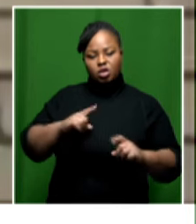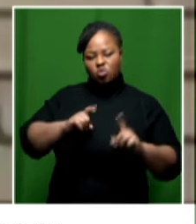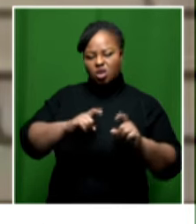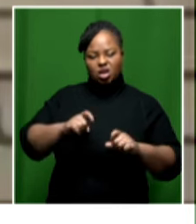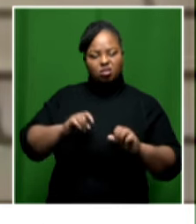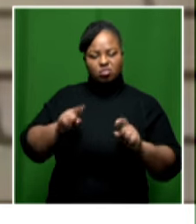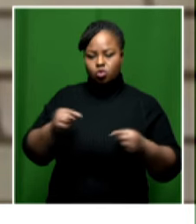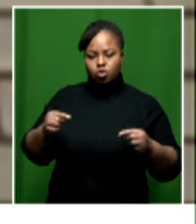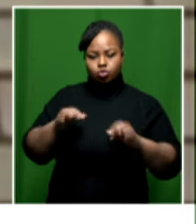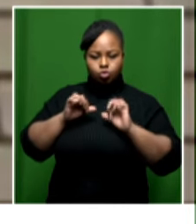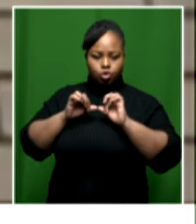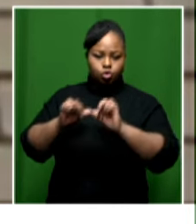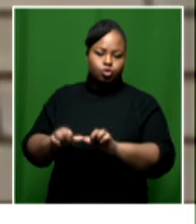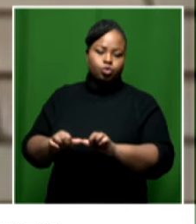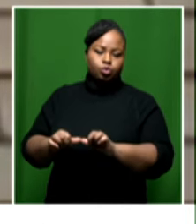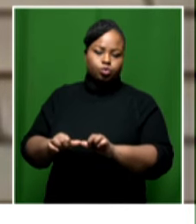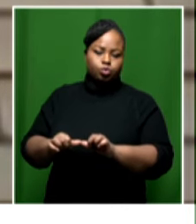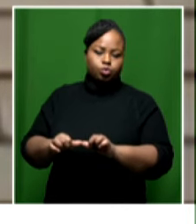continue,